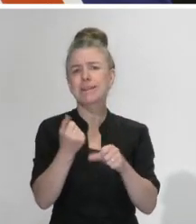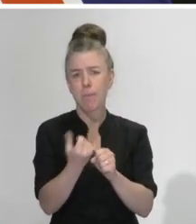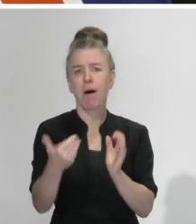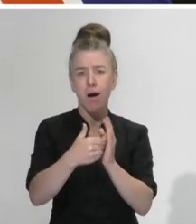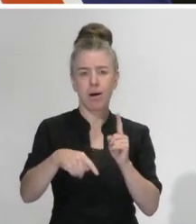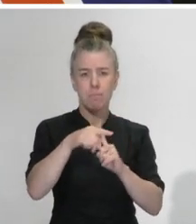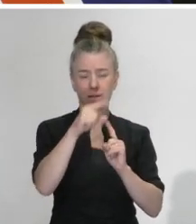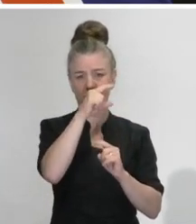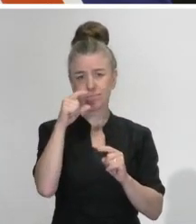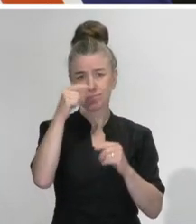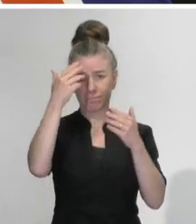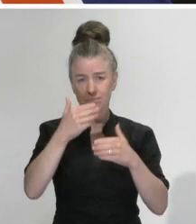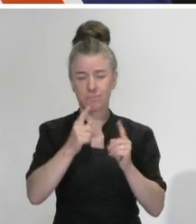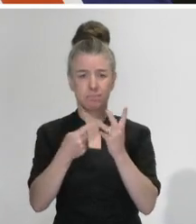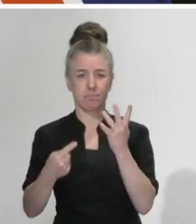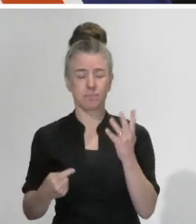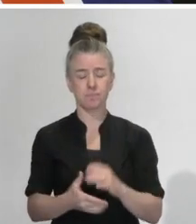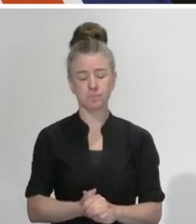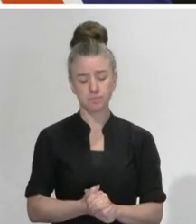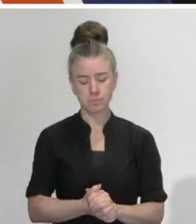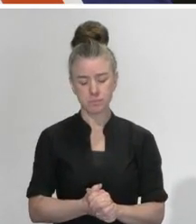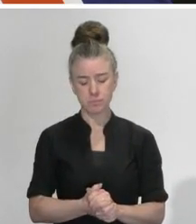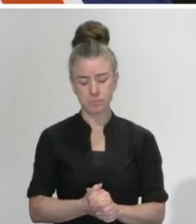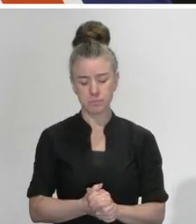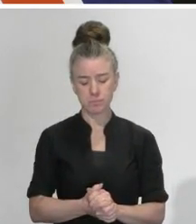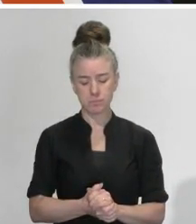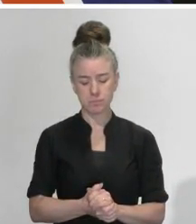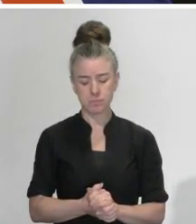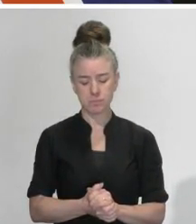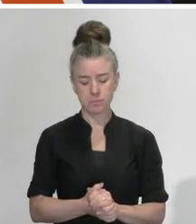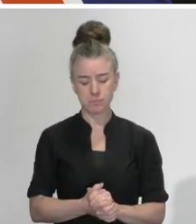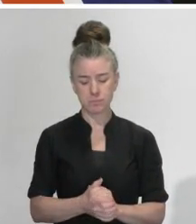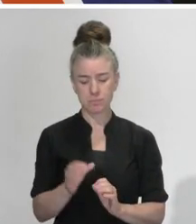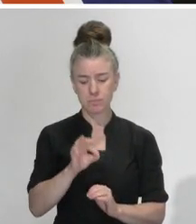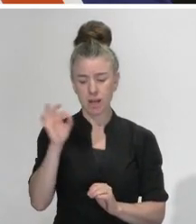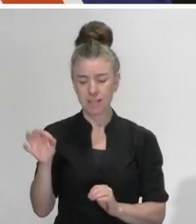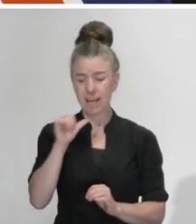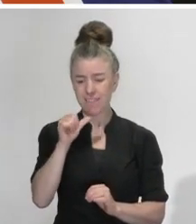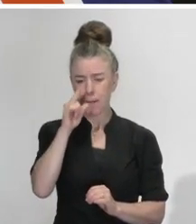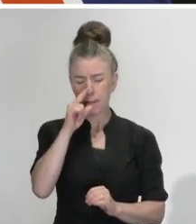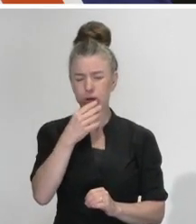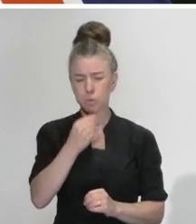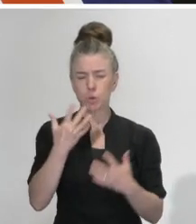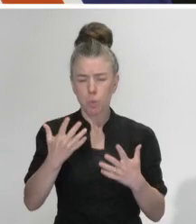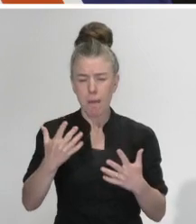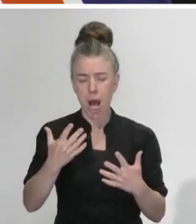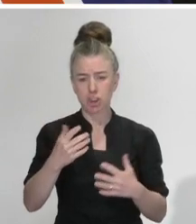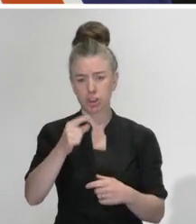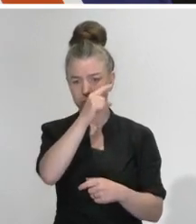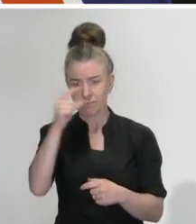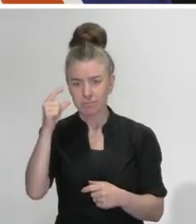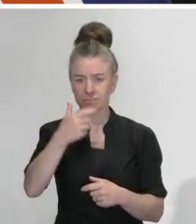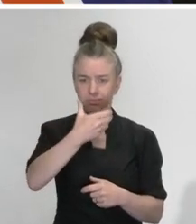mind, could excessive use of PPE cause anxiety or panic to other people?